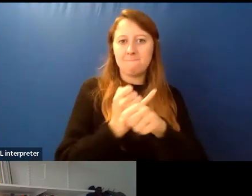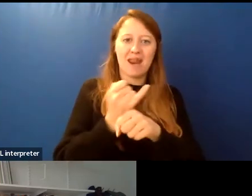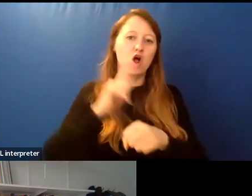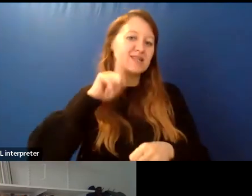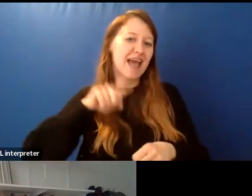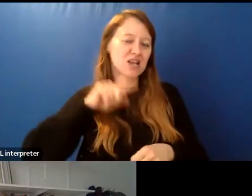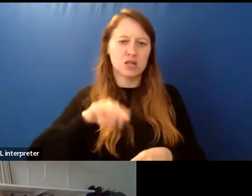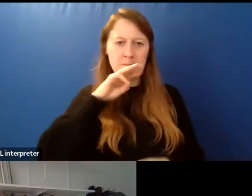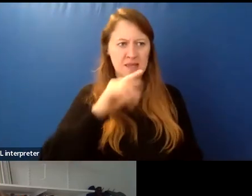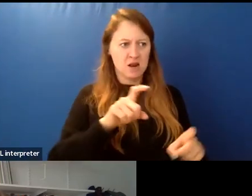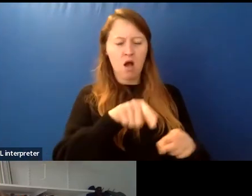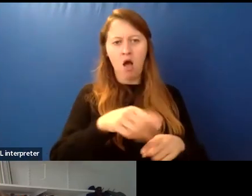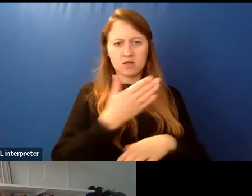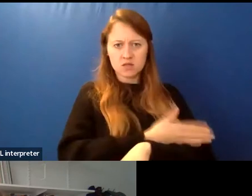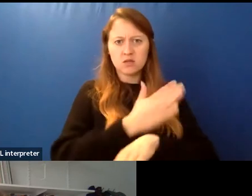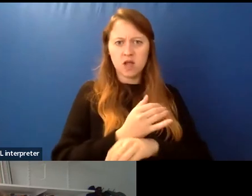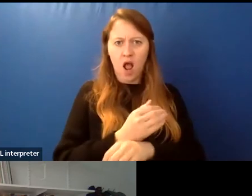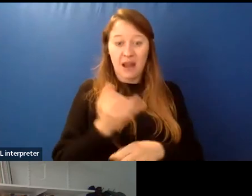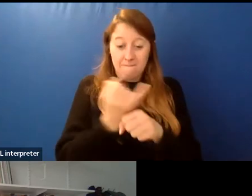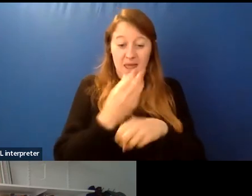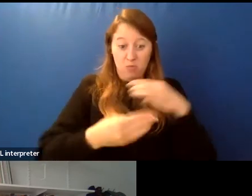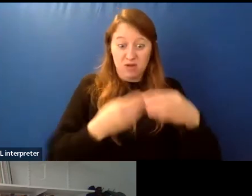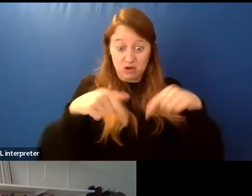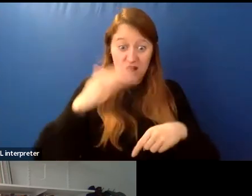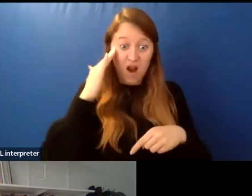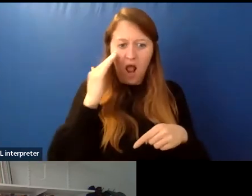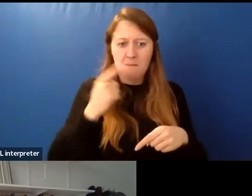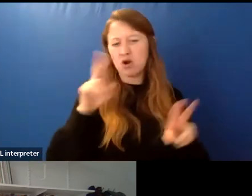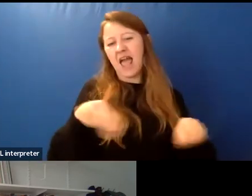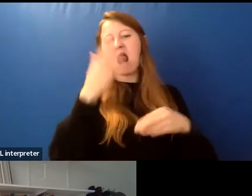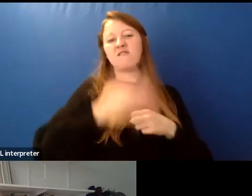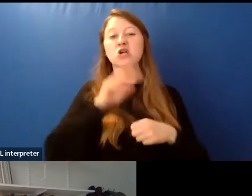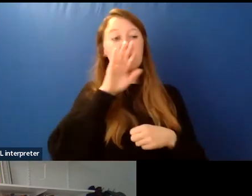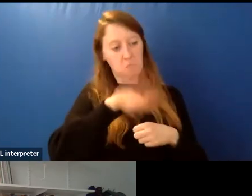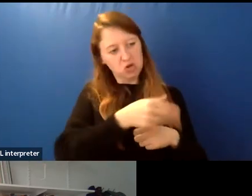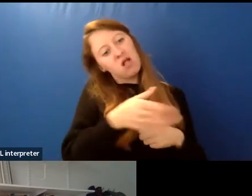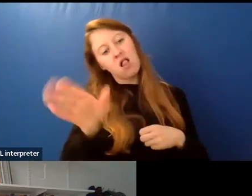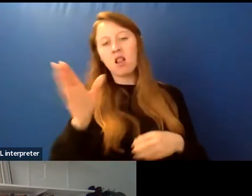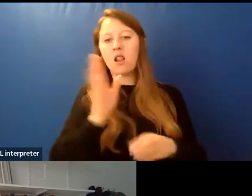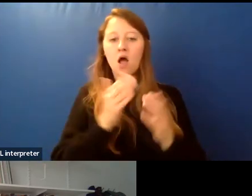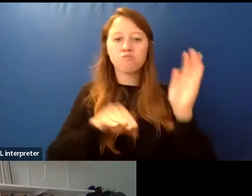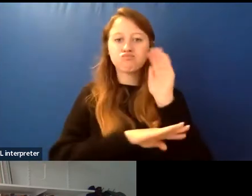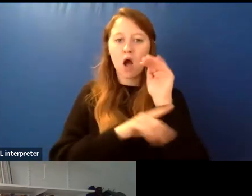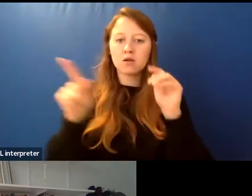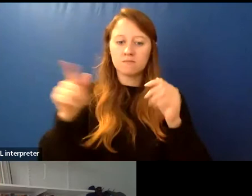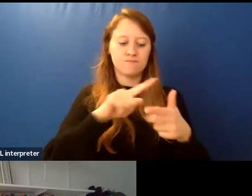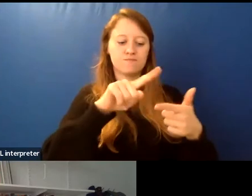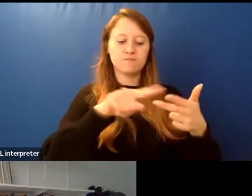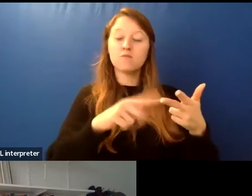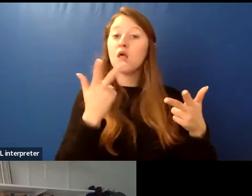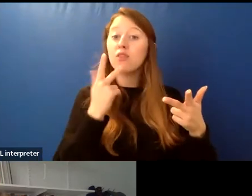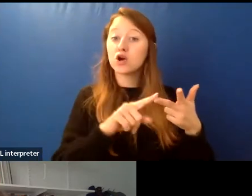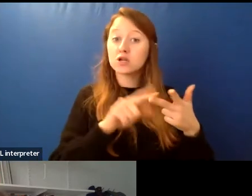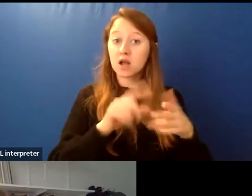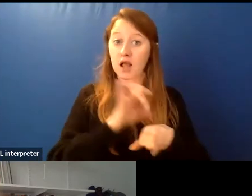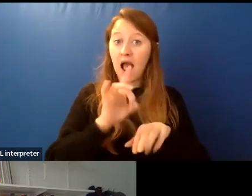on the phone lines every week is people who have pregnancies with fetal anomalies that are very